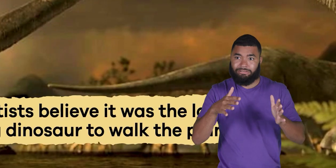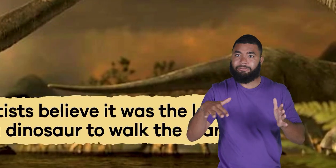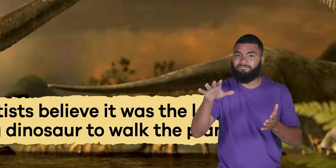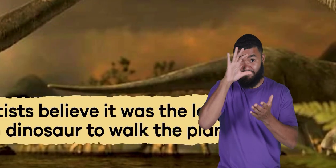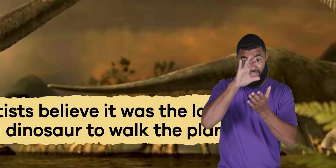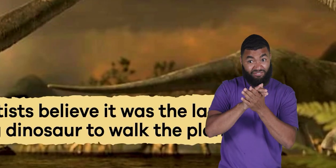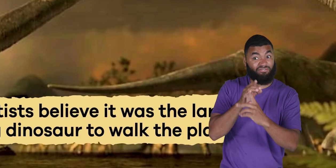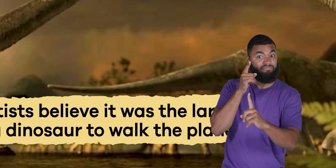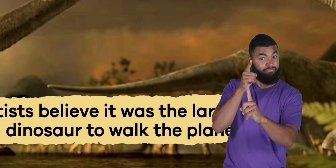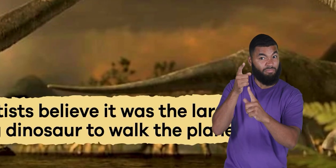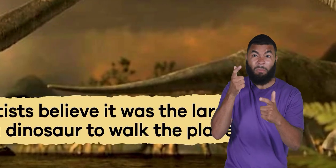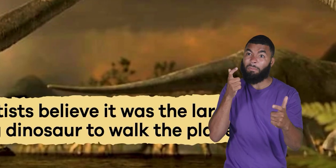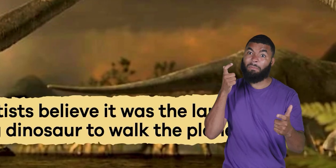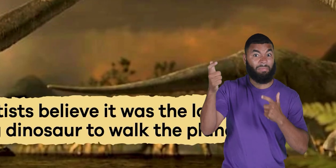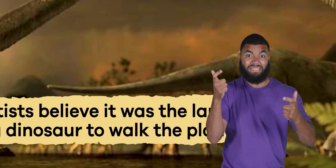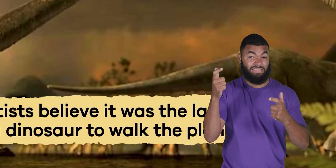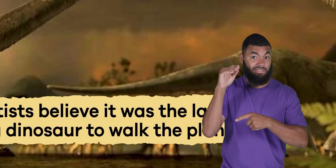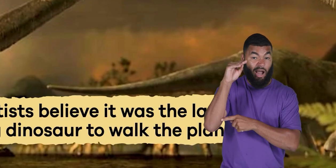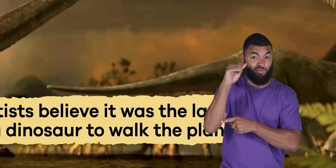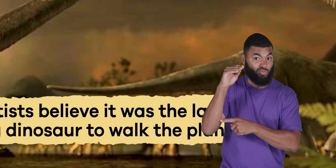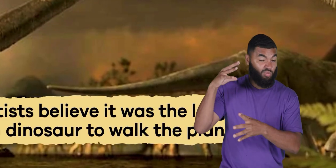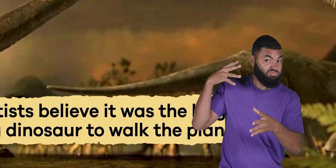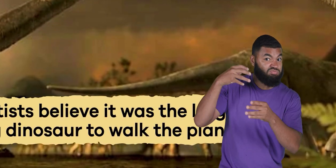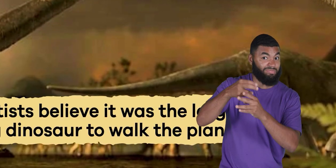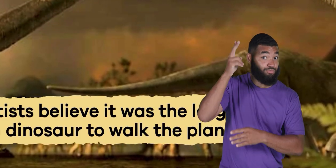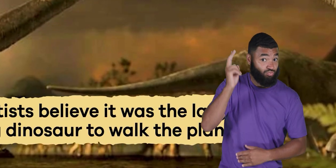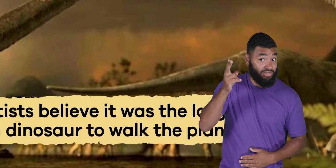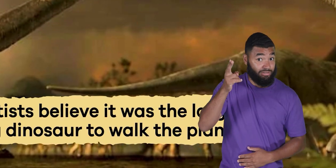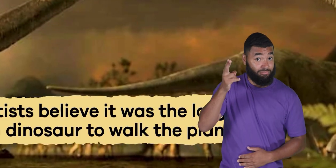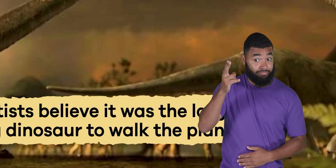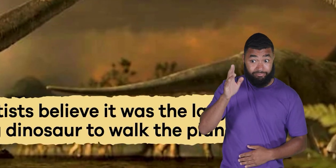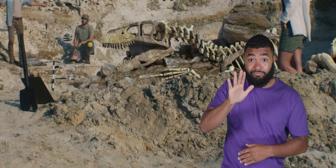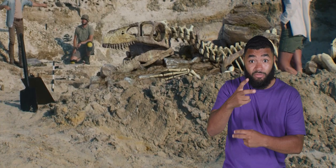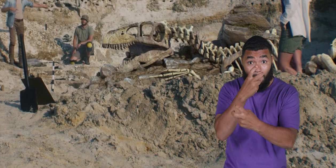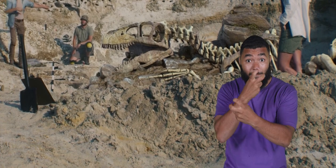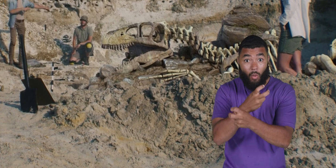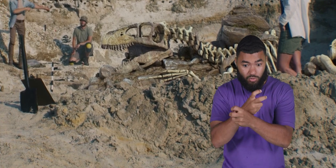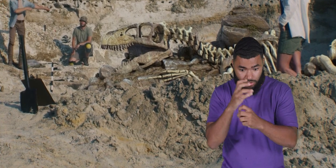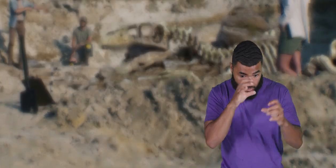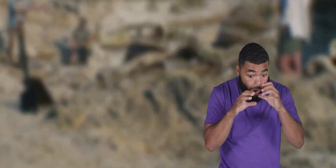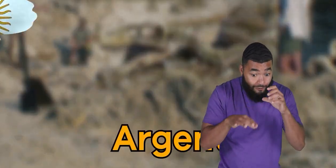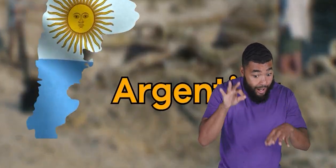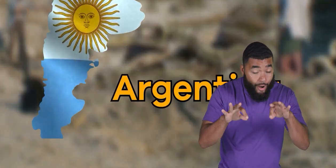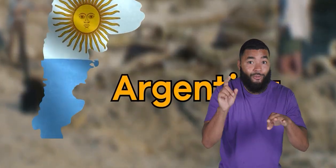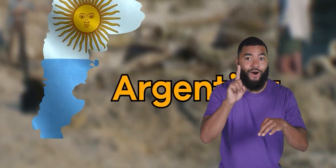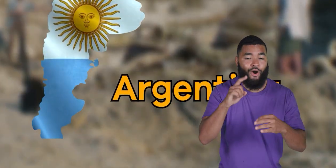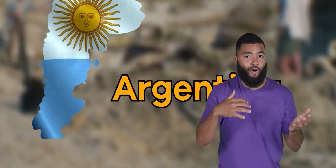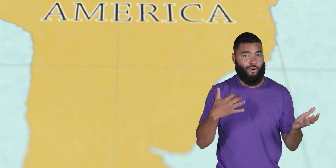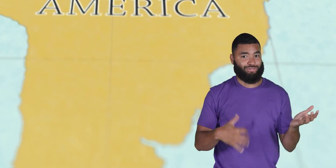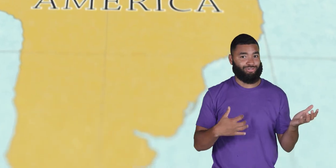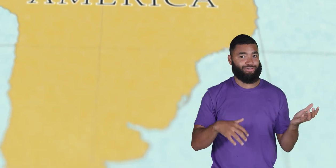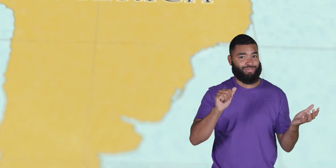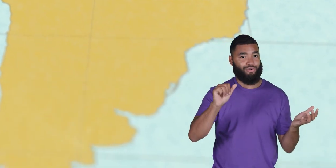Some scientists believe it was the largest living dinosaur to walk the planet. Its fossils were discovered in Argentina,